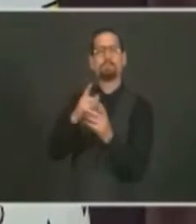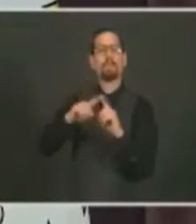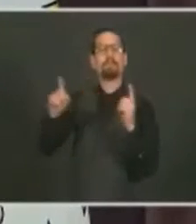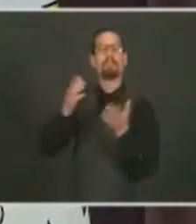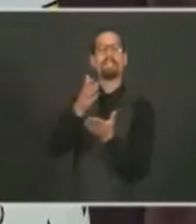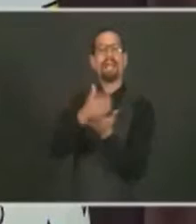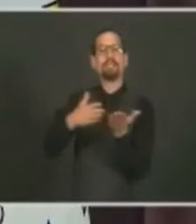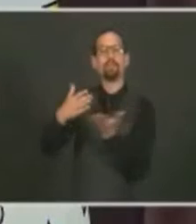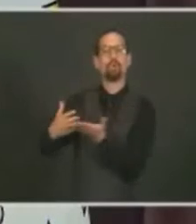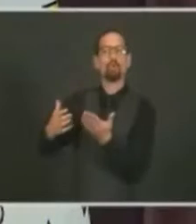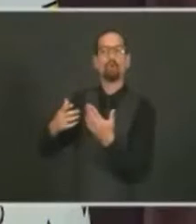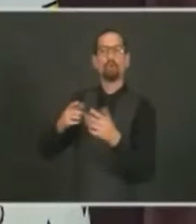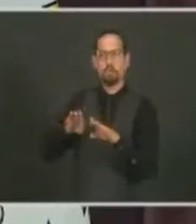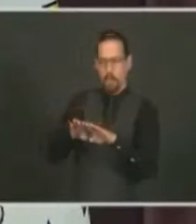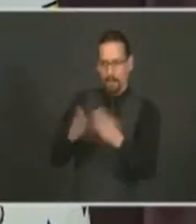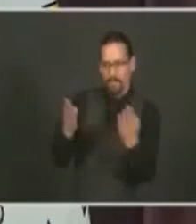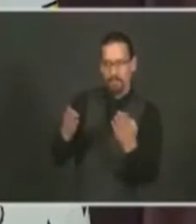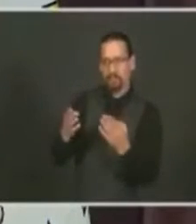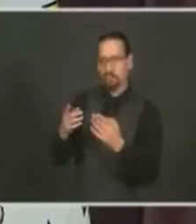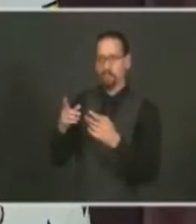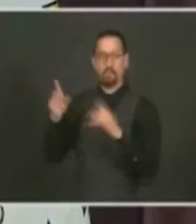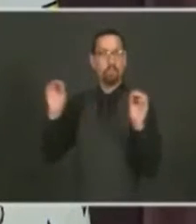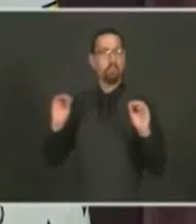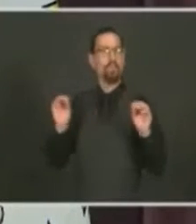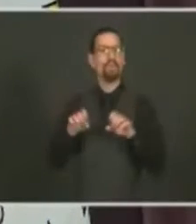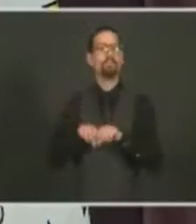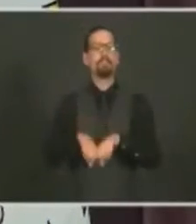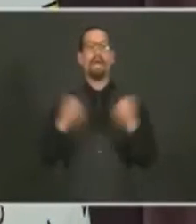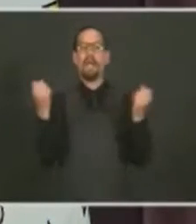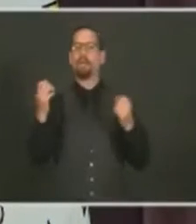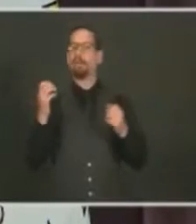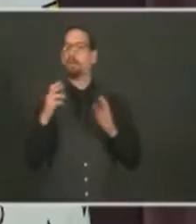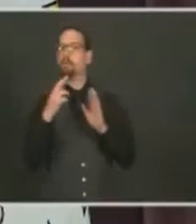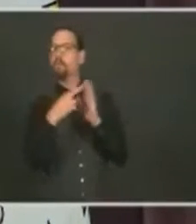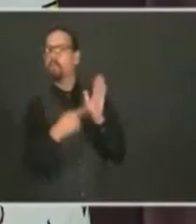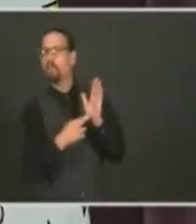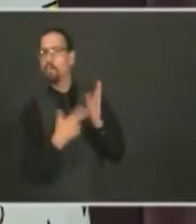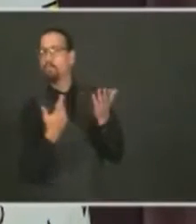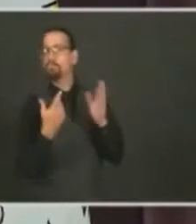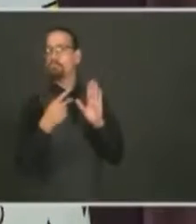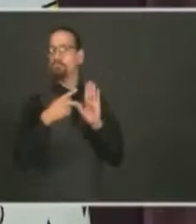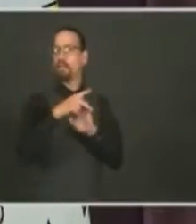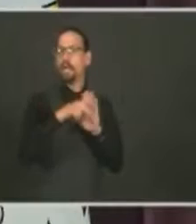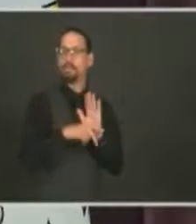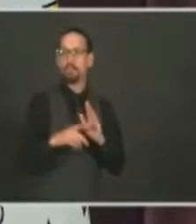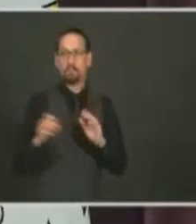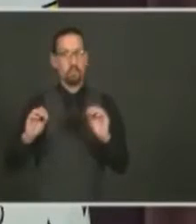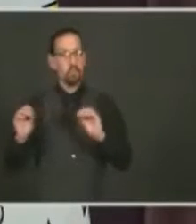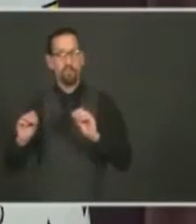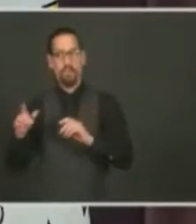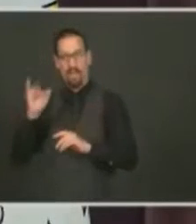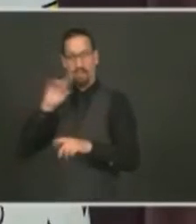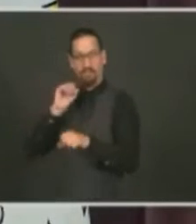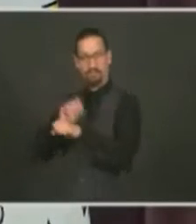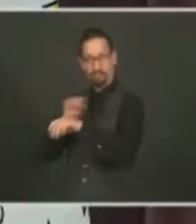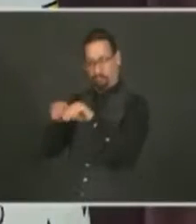or spread of cases. And by the way, if we did, we'd have to shut them down again. So,